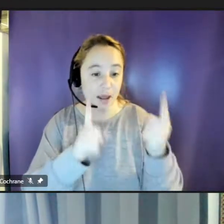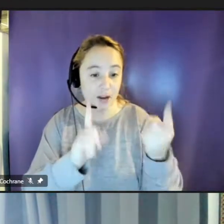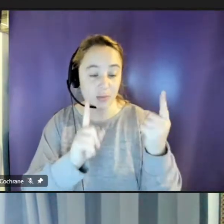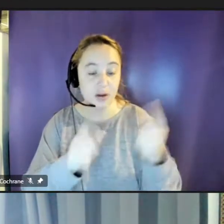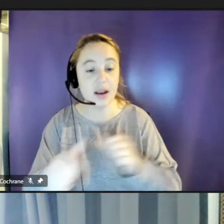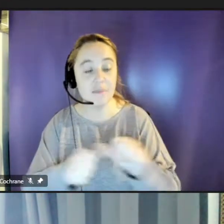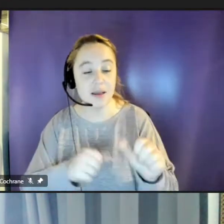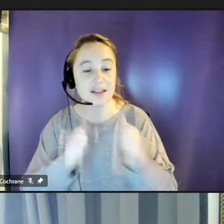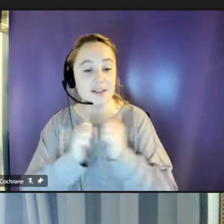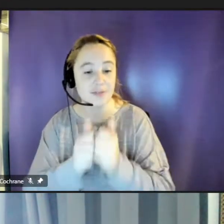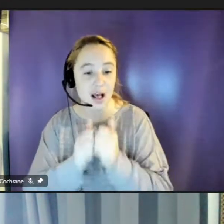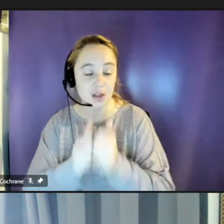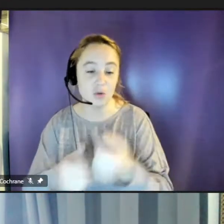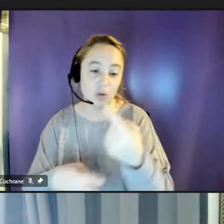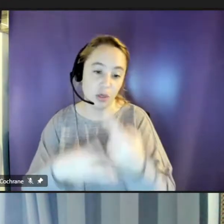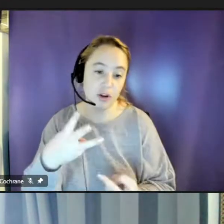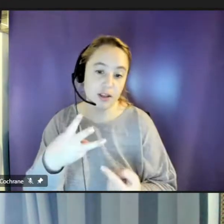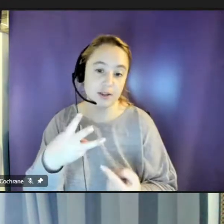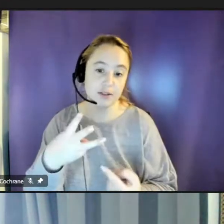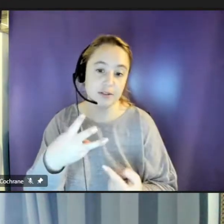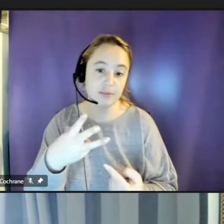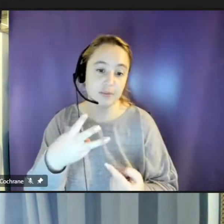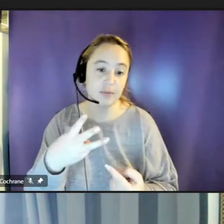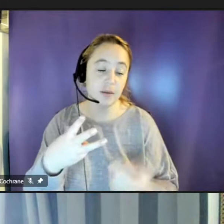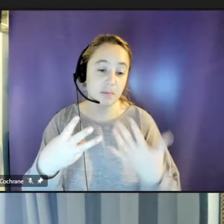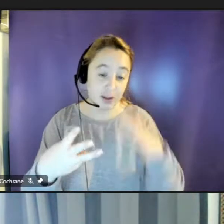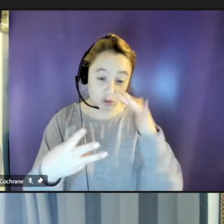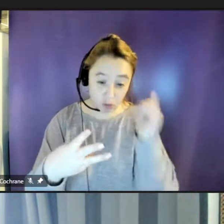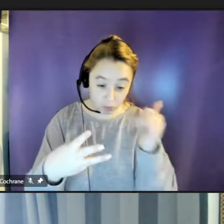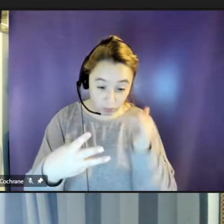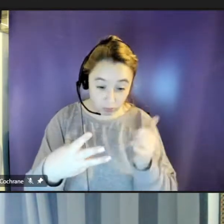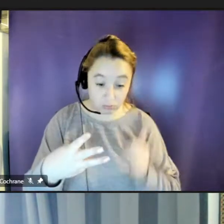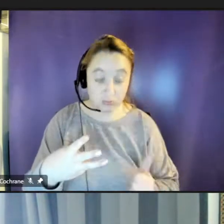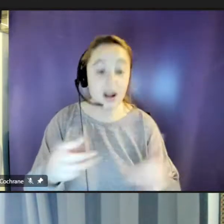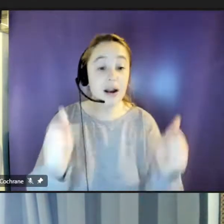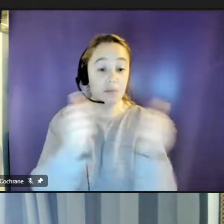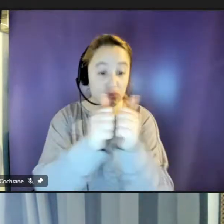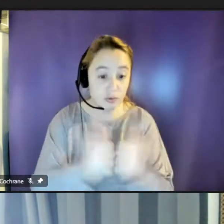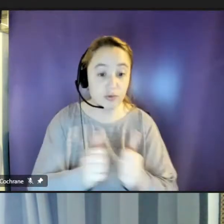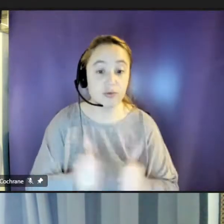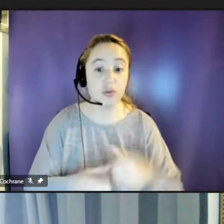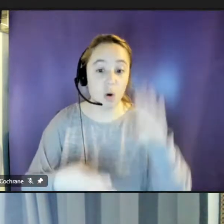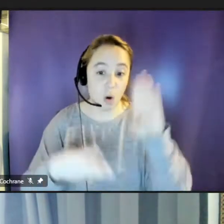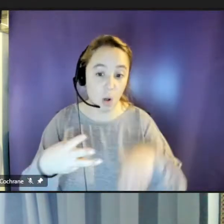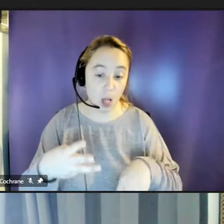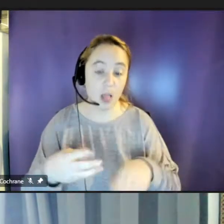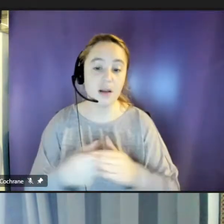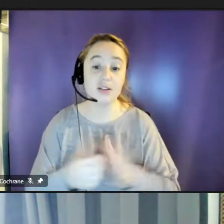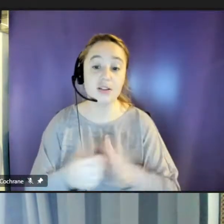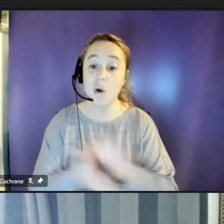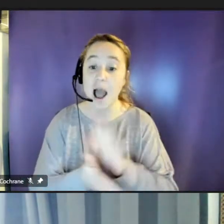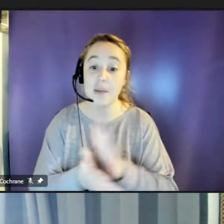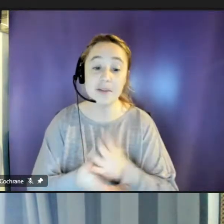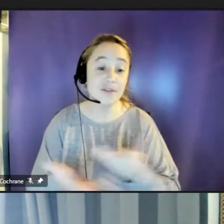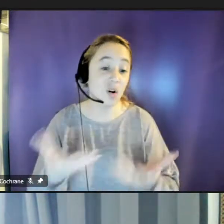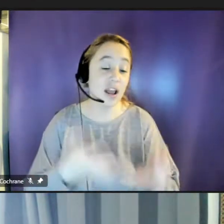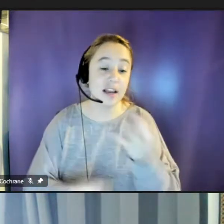value. They were all duly scrutinised and approved, I'm pleased to say. Happy to take any questions,